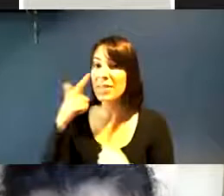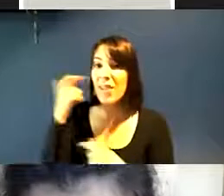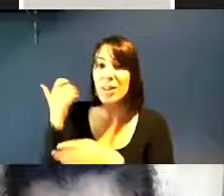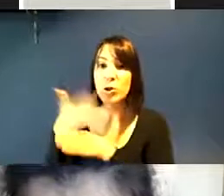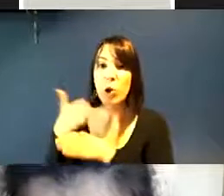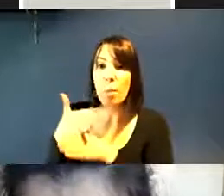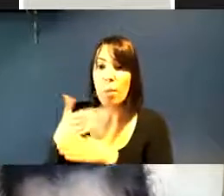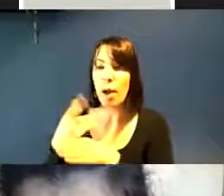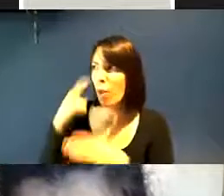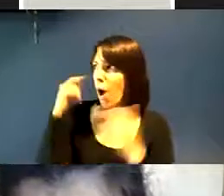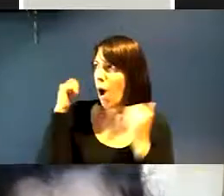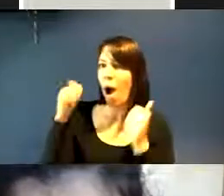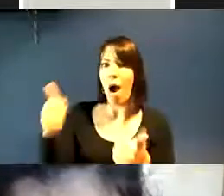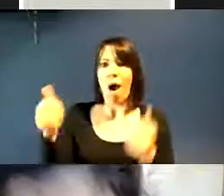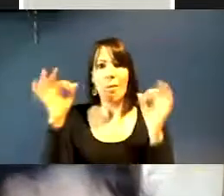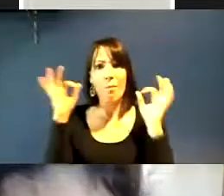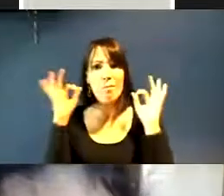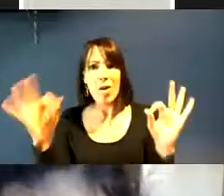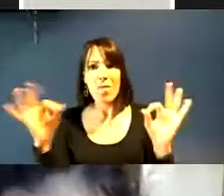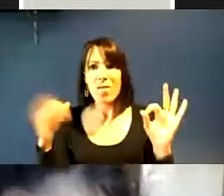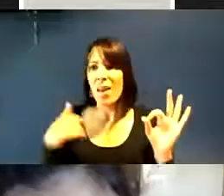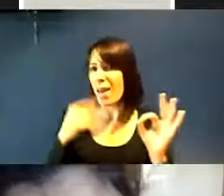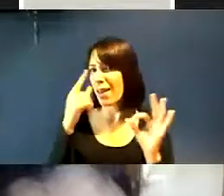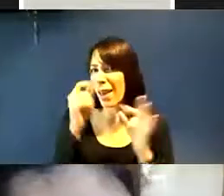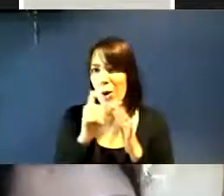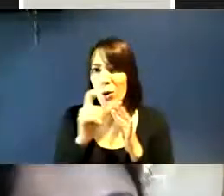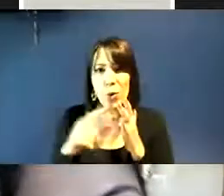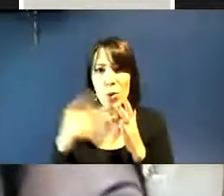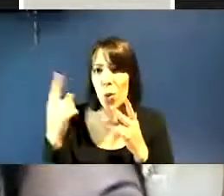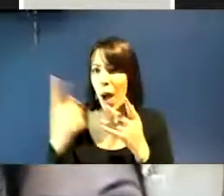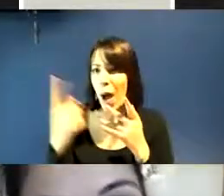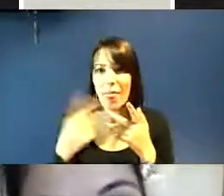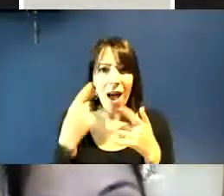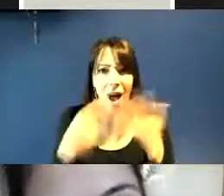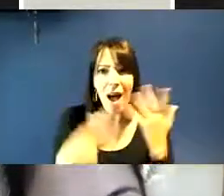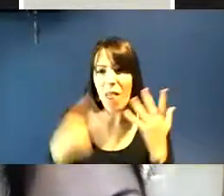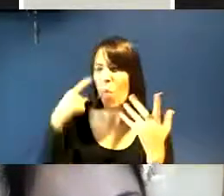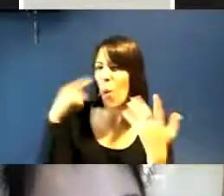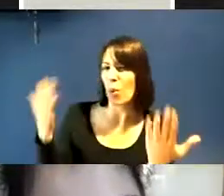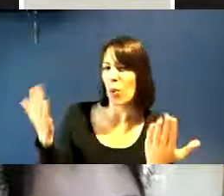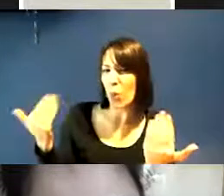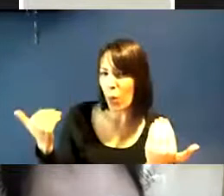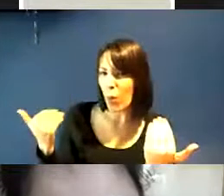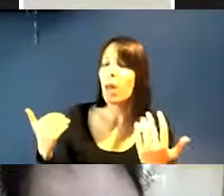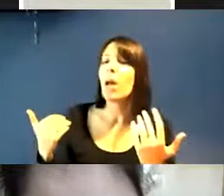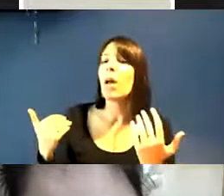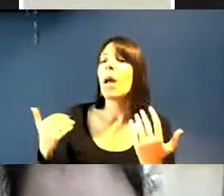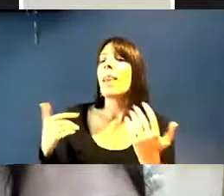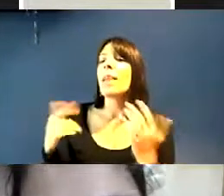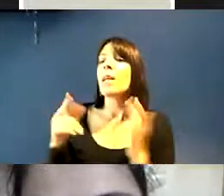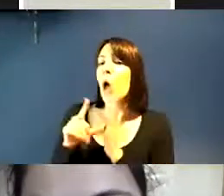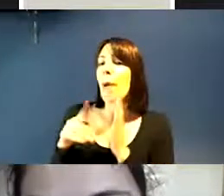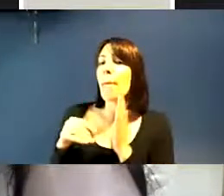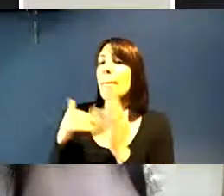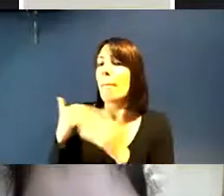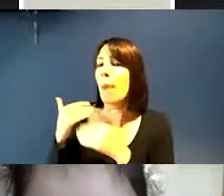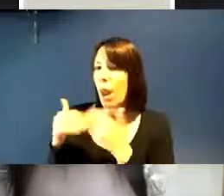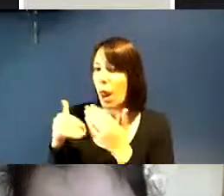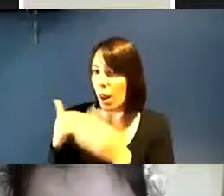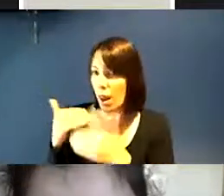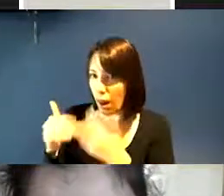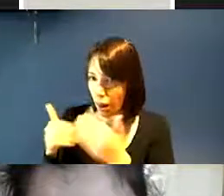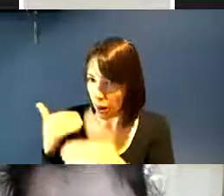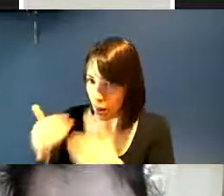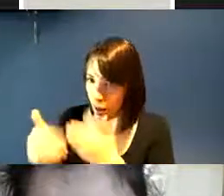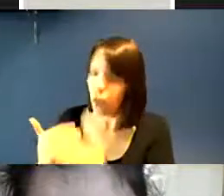can focus on whatever else I want to do. And it seemed like a really cool thing. After a period of time, I